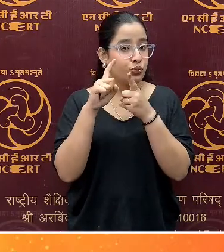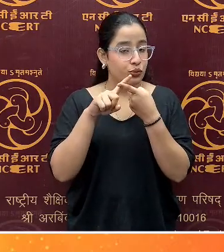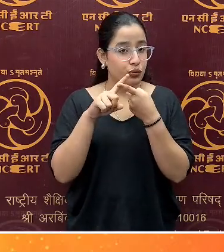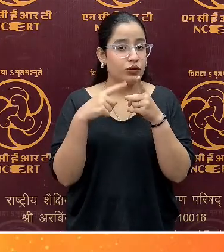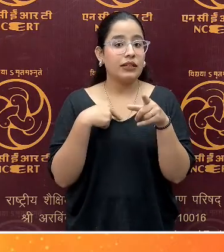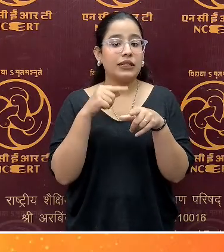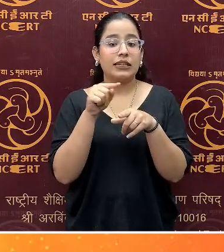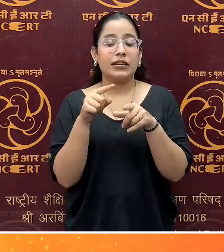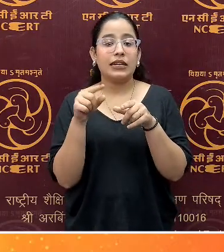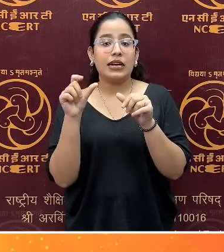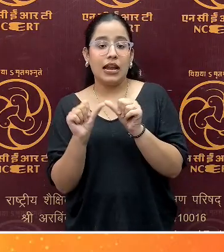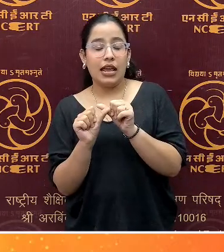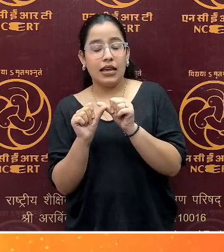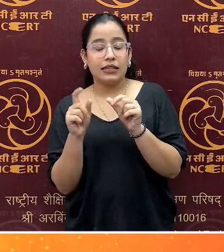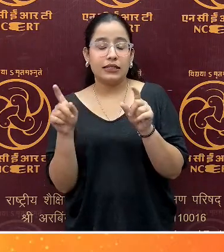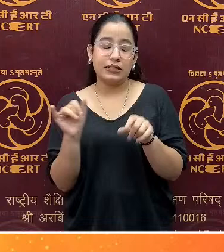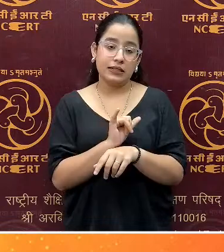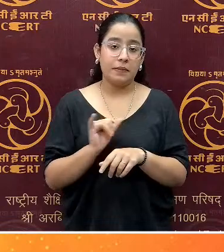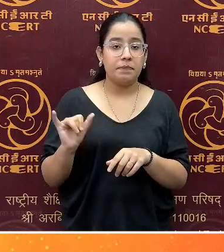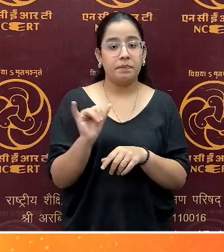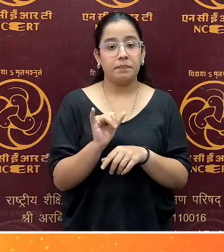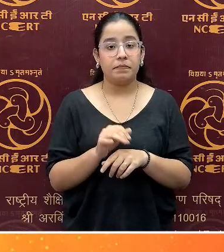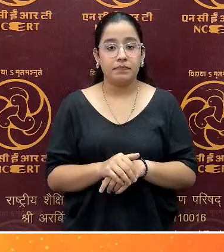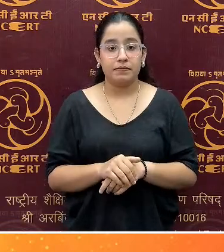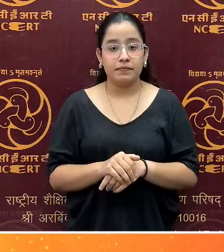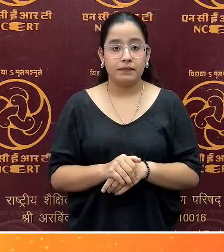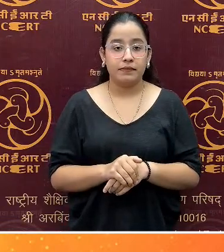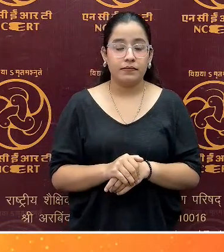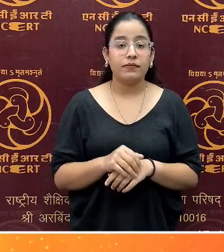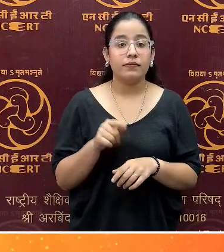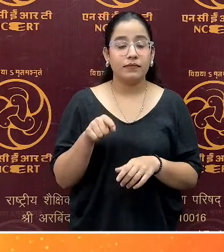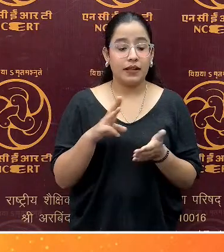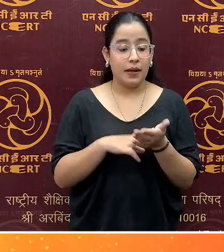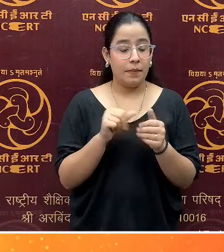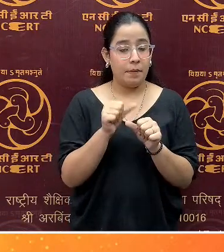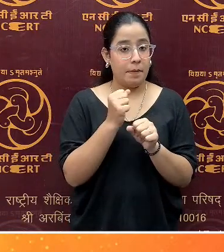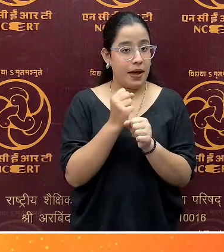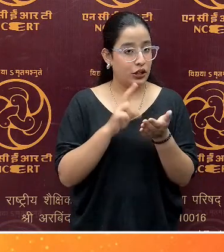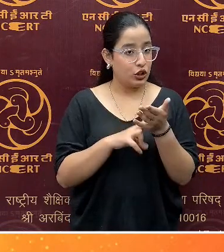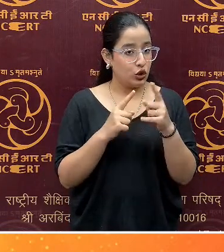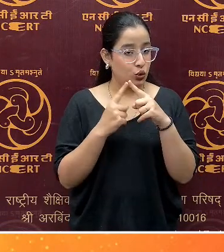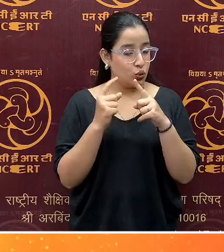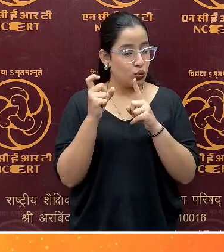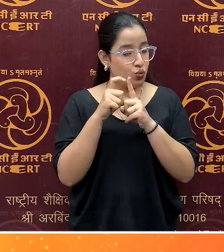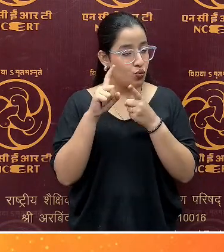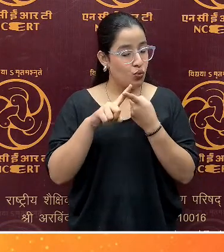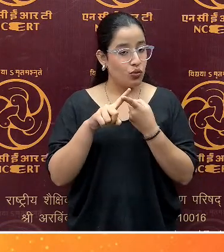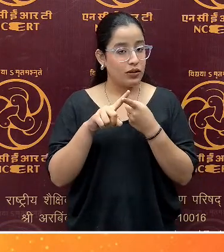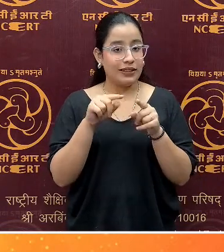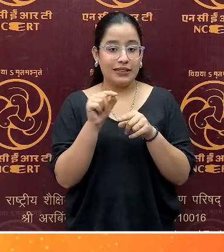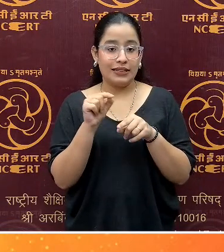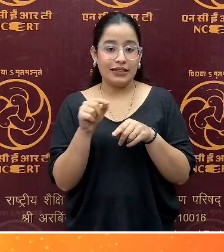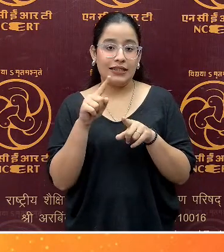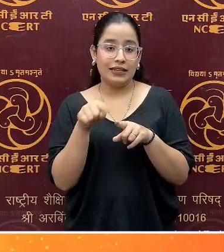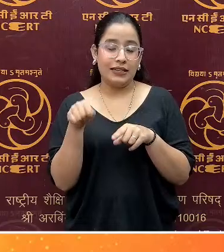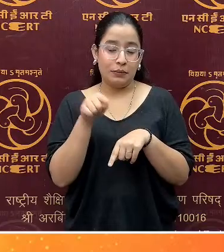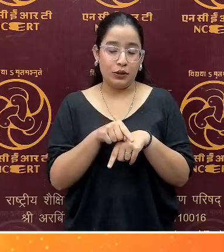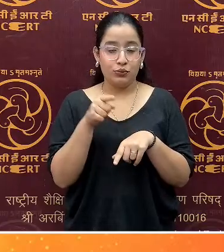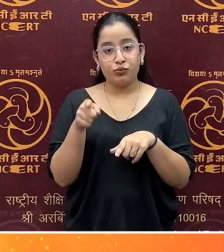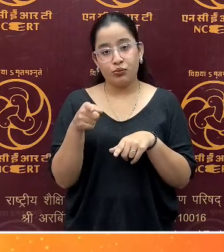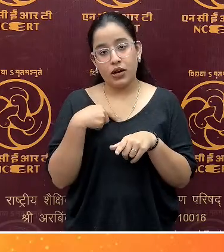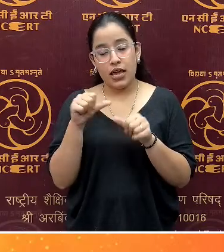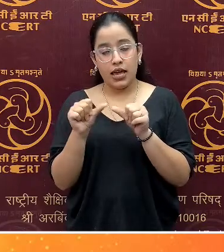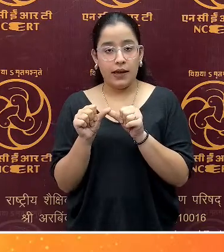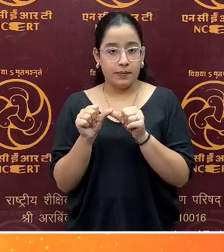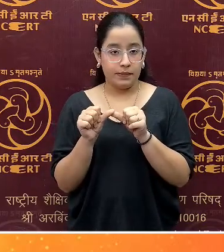of lambda A will also be same. The magnitude of lambda A is nothing but magnitude of lambda multiplied by magnitude of